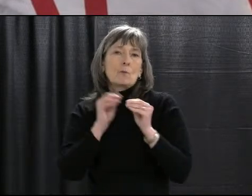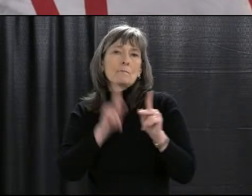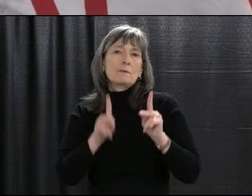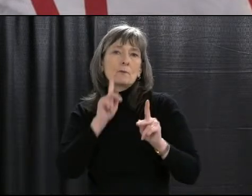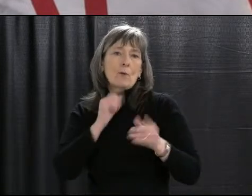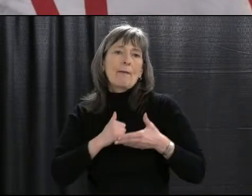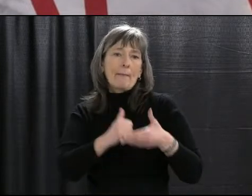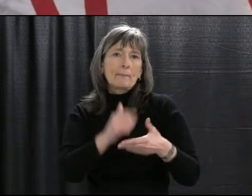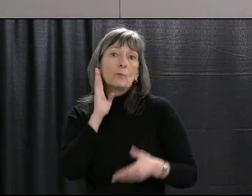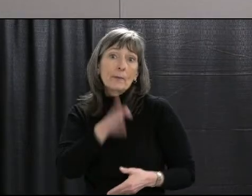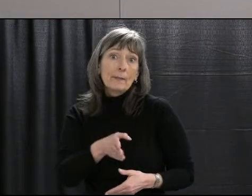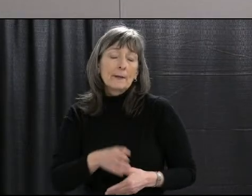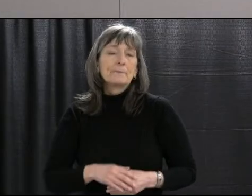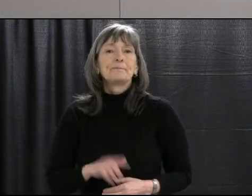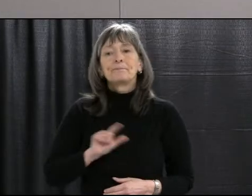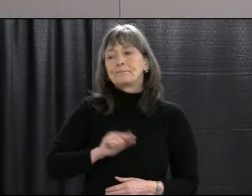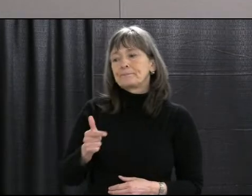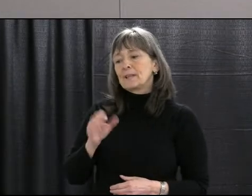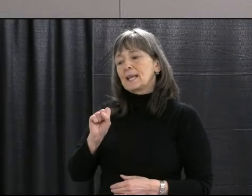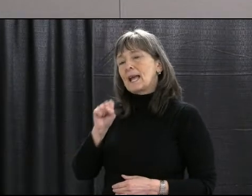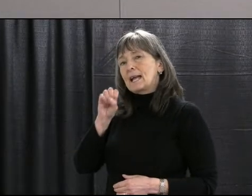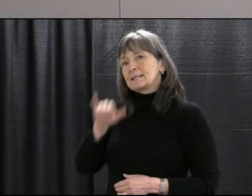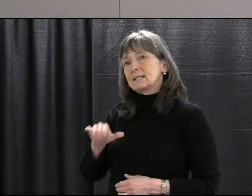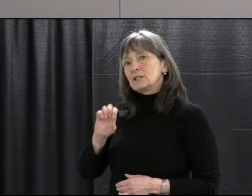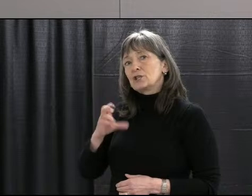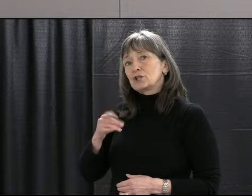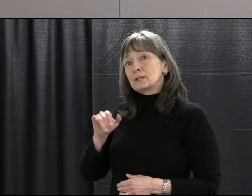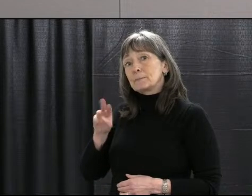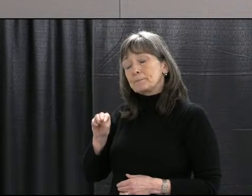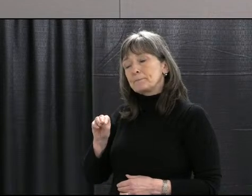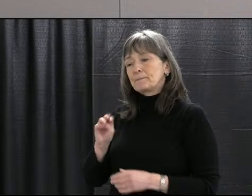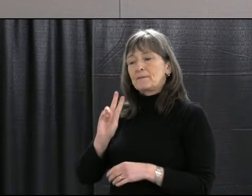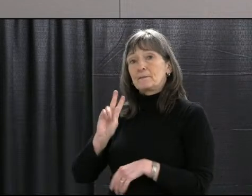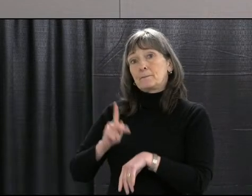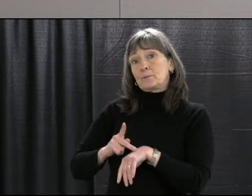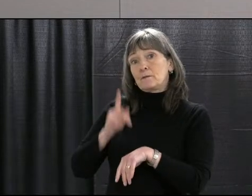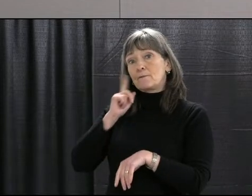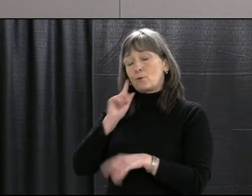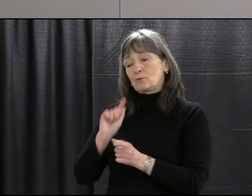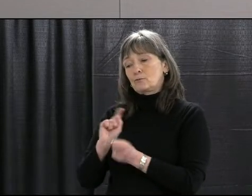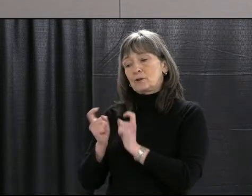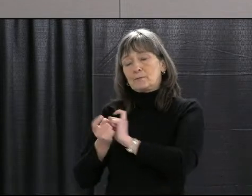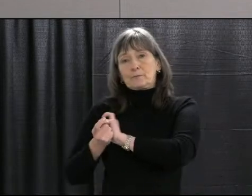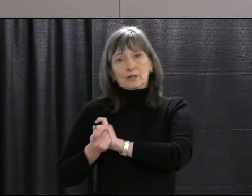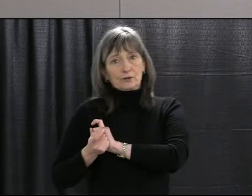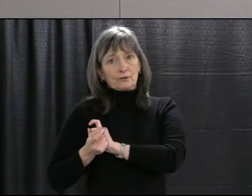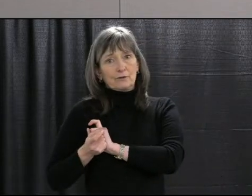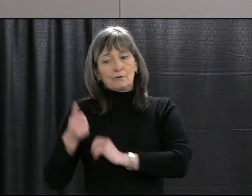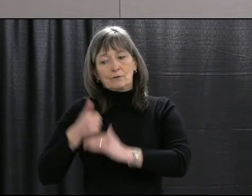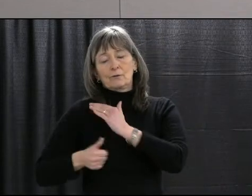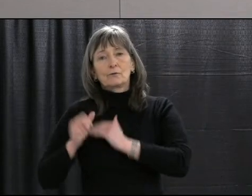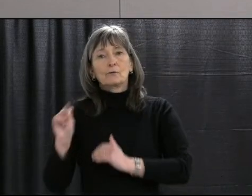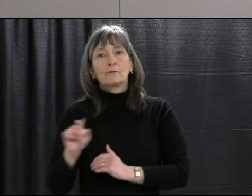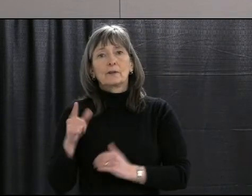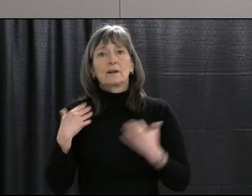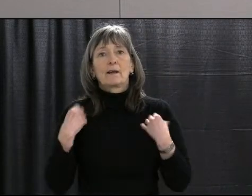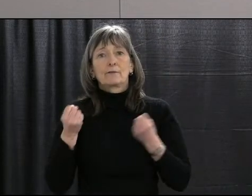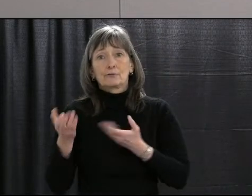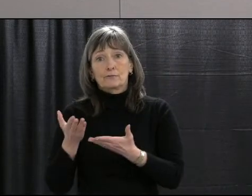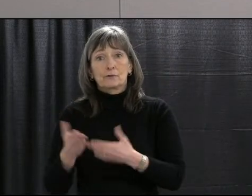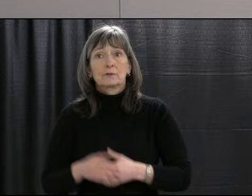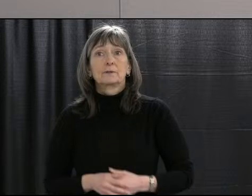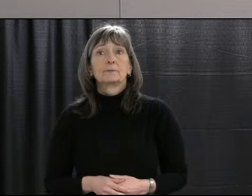turn the mic over to Cassie Chisholm, Vice President of Transformation within the Newfoundland and Labrador Health